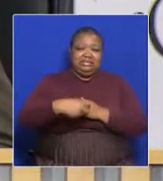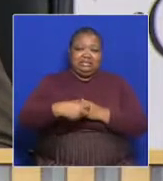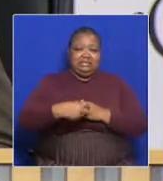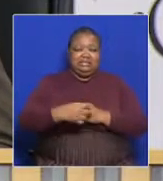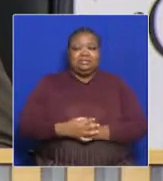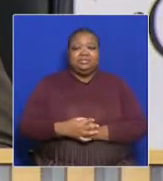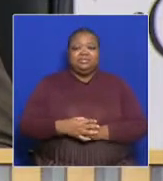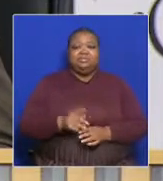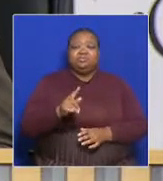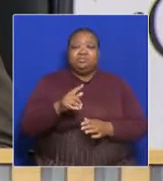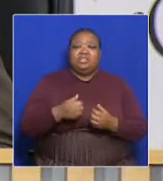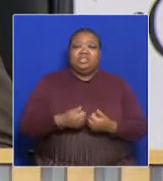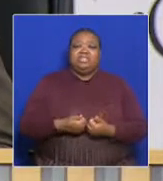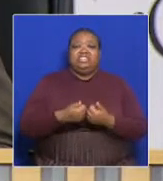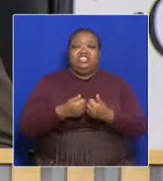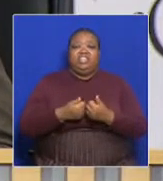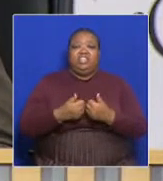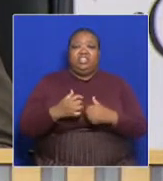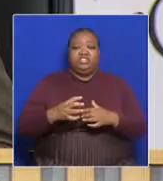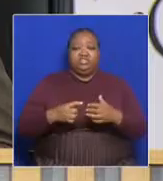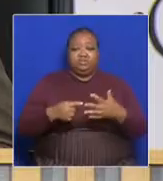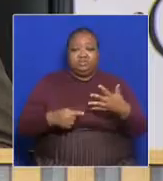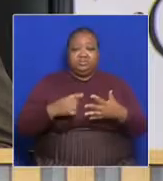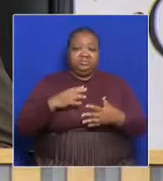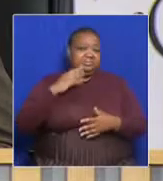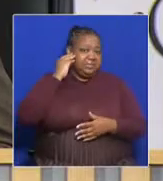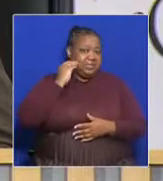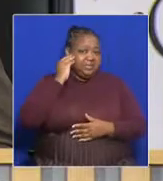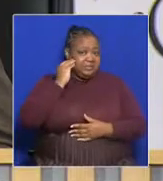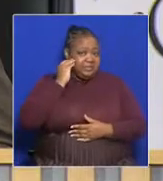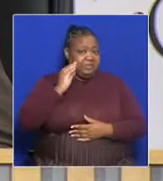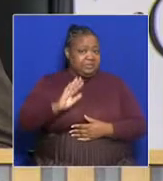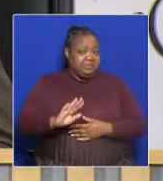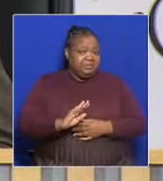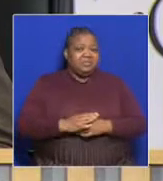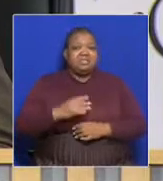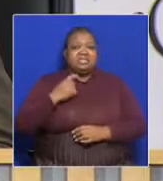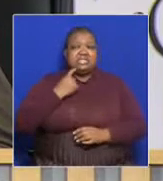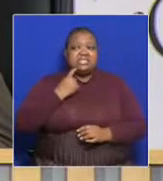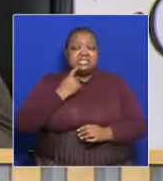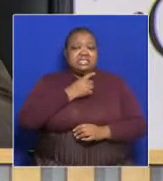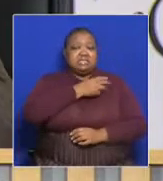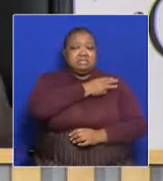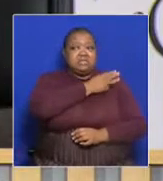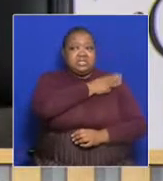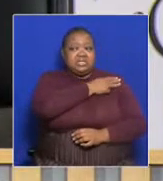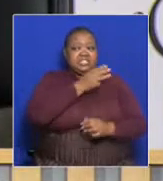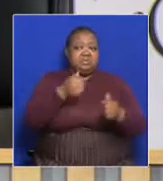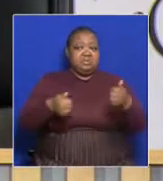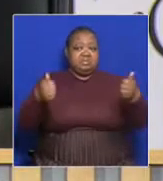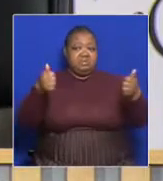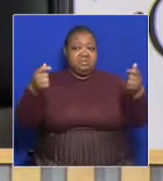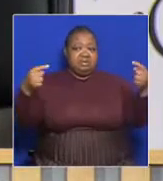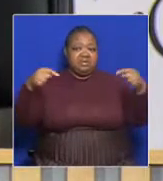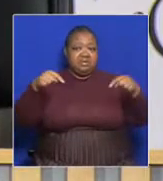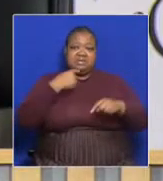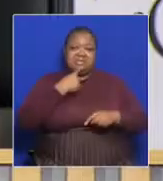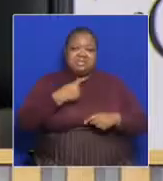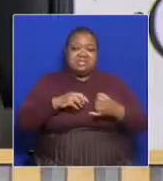we are facing. It's easy for management sometimes to come here and say, we should have tried